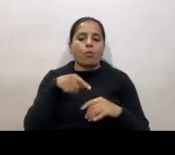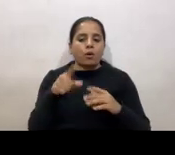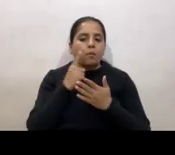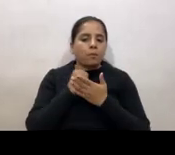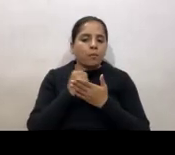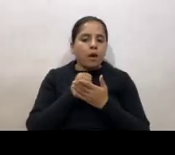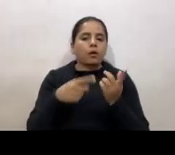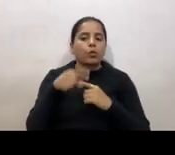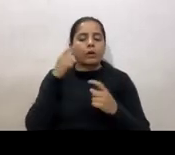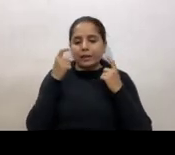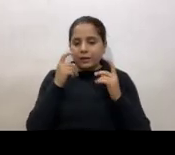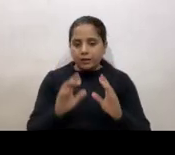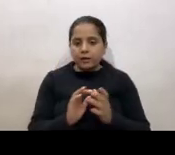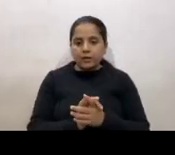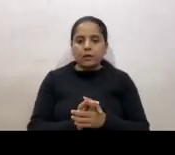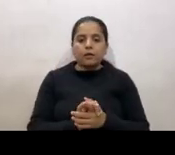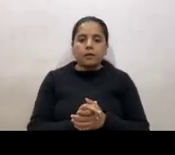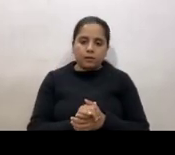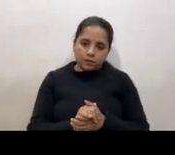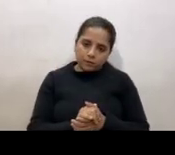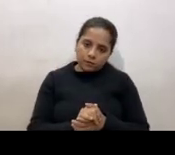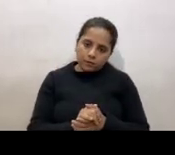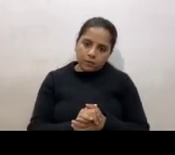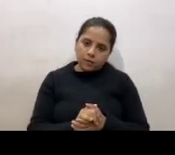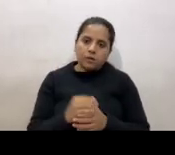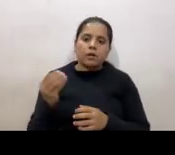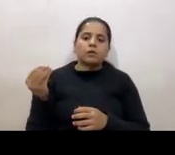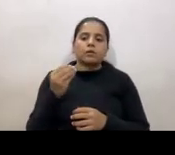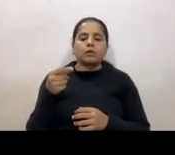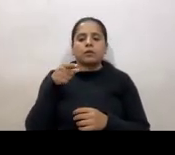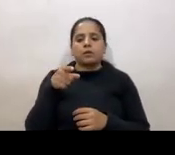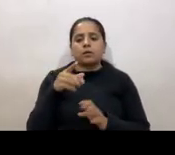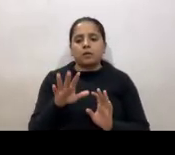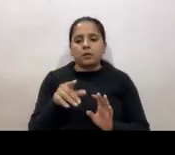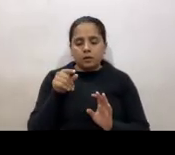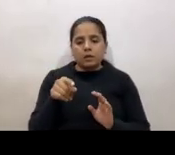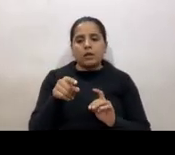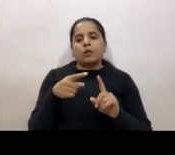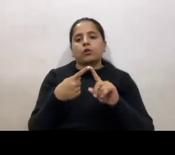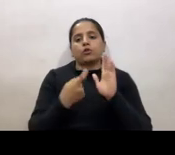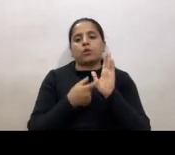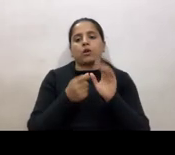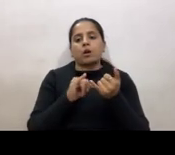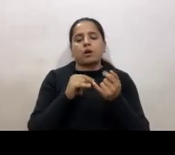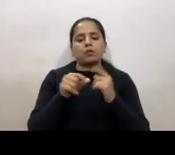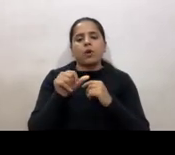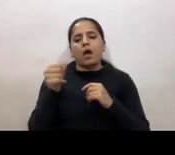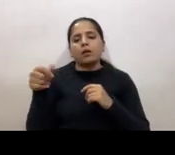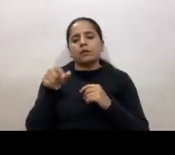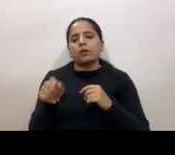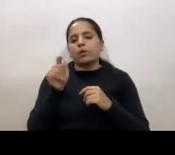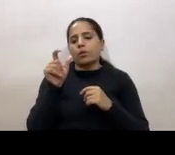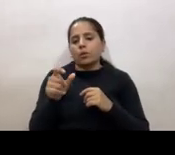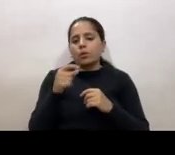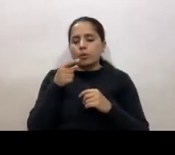Okay, so majority of the participants think that there are some elements of translanguaging in this example. In